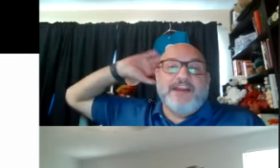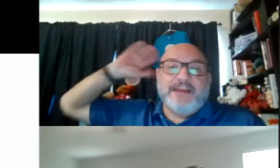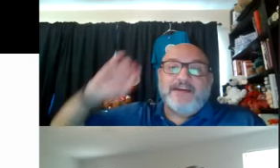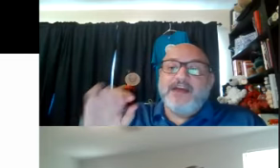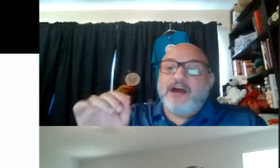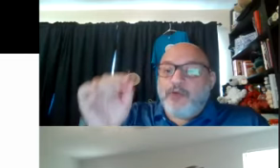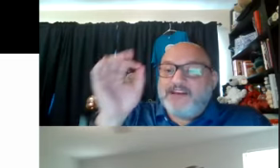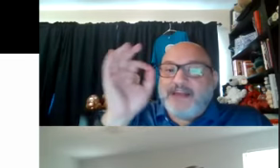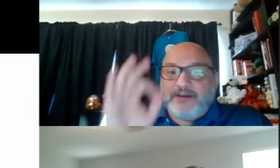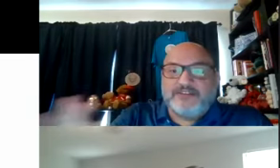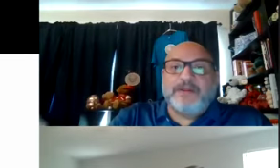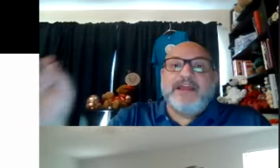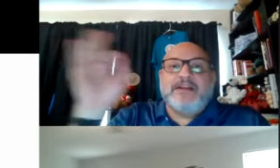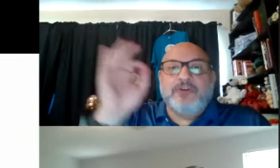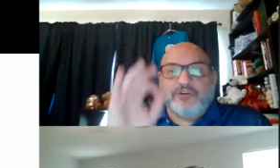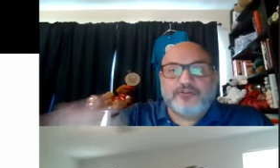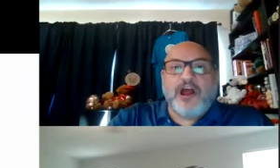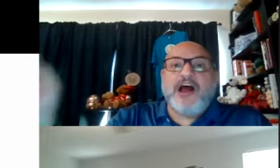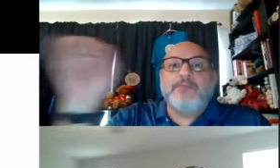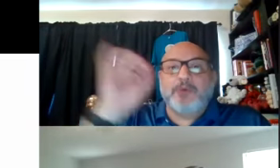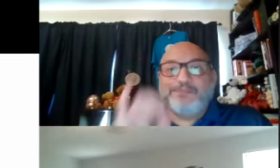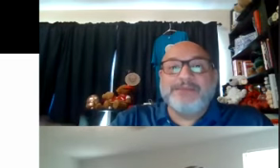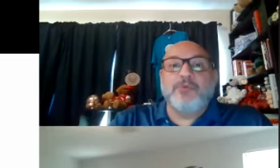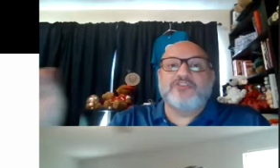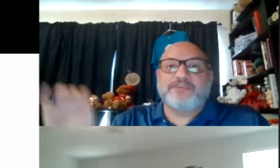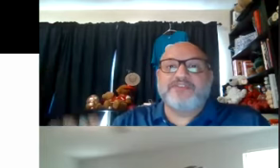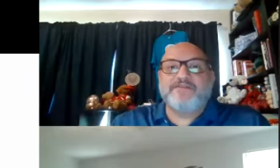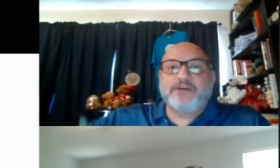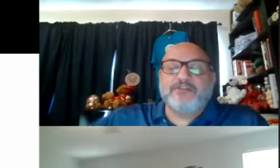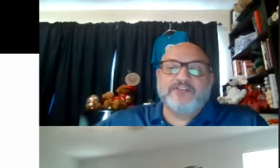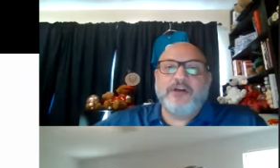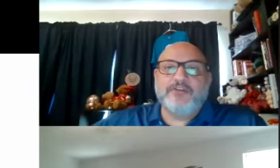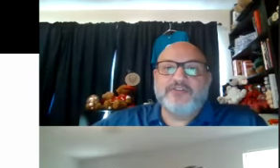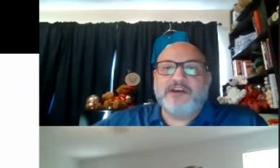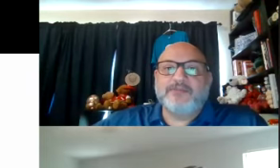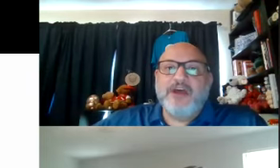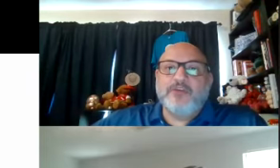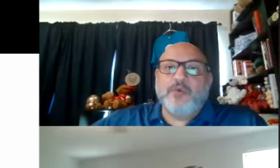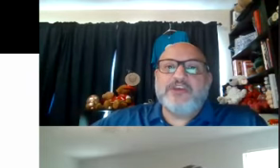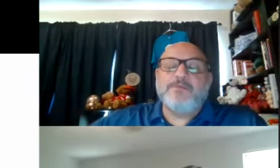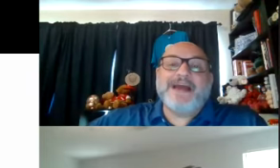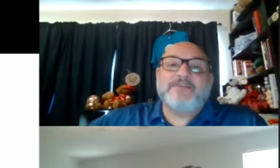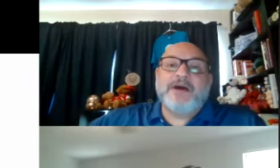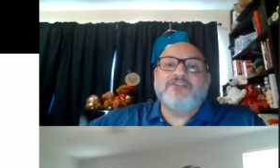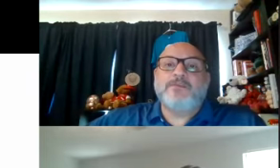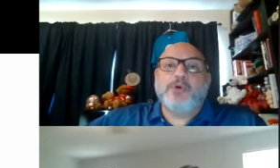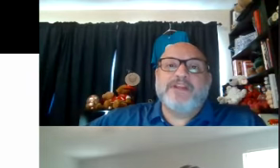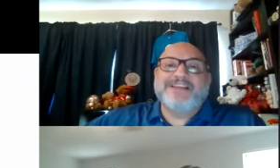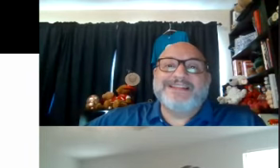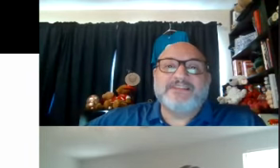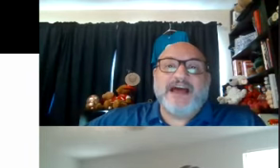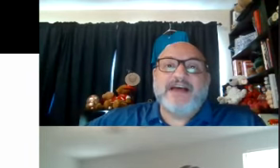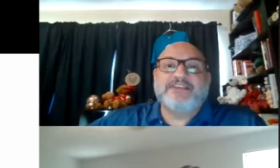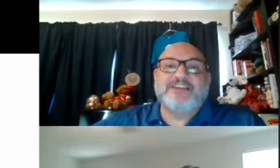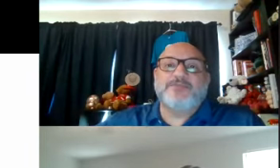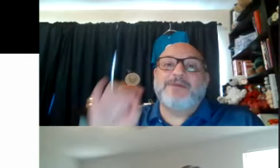of red ink writing out explain or describe or be more specific or things along those times. The way you maximize your points in